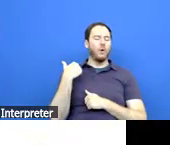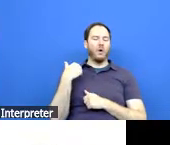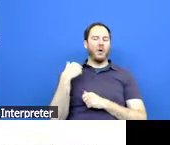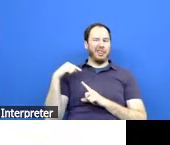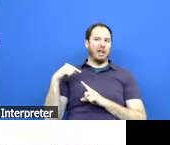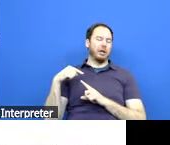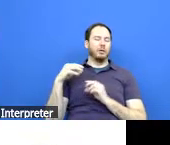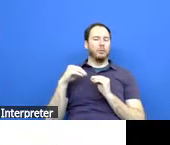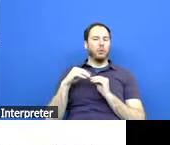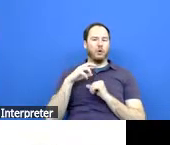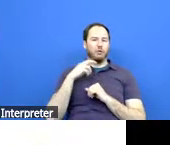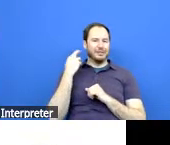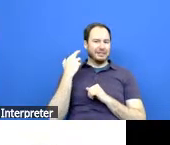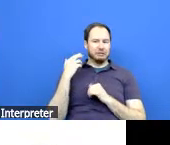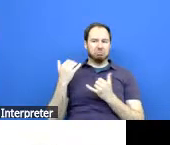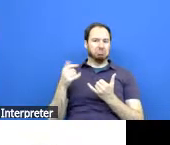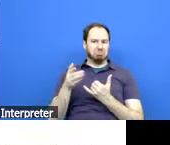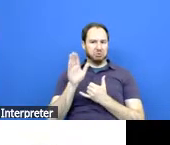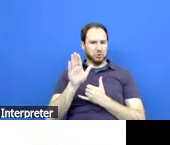And that